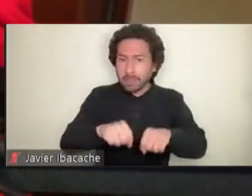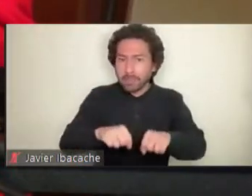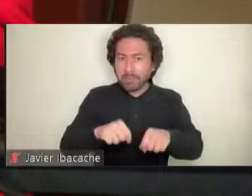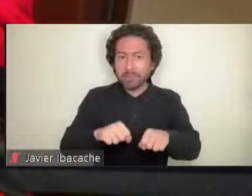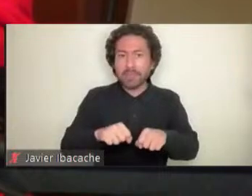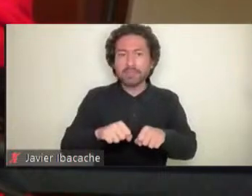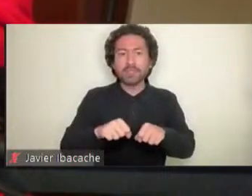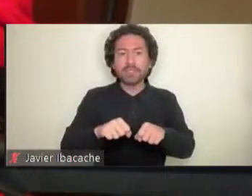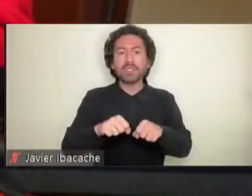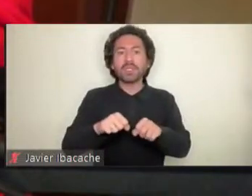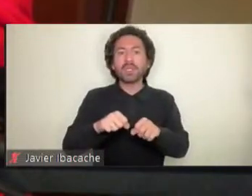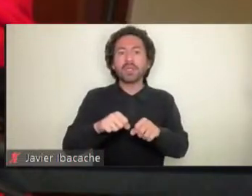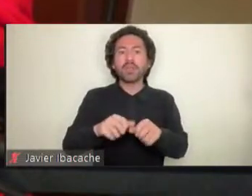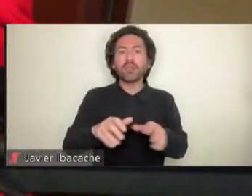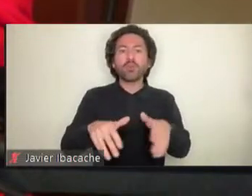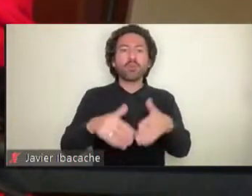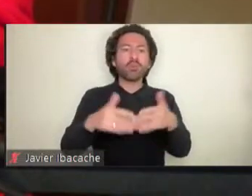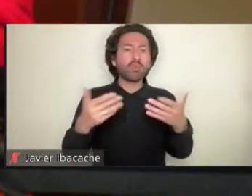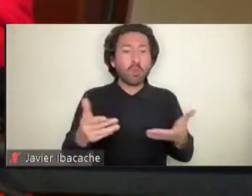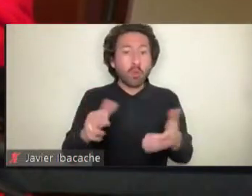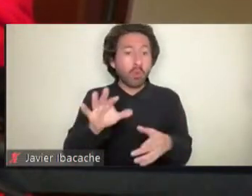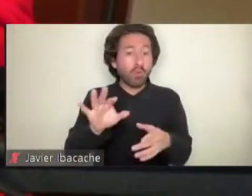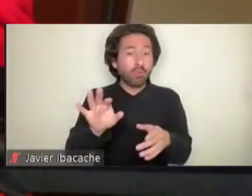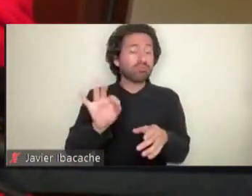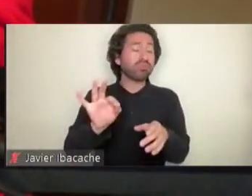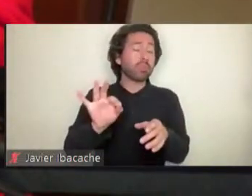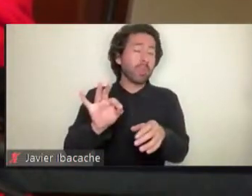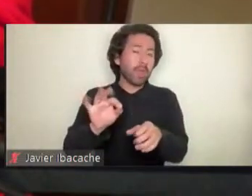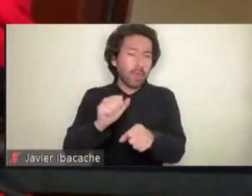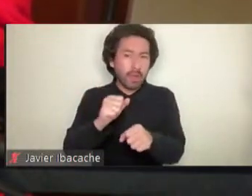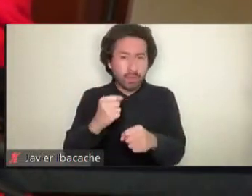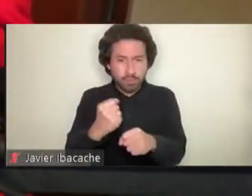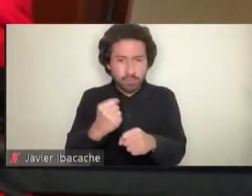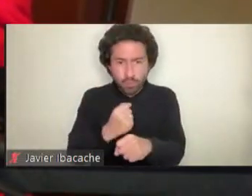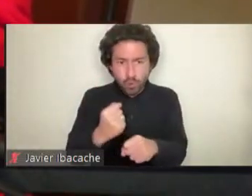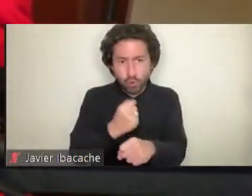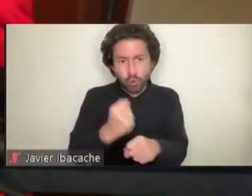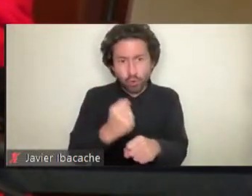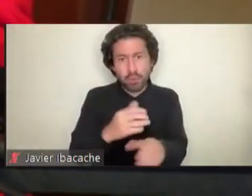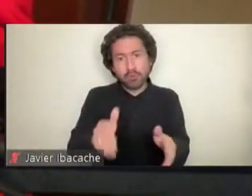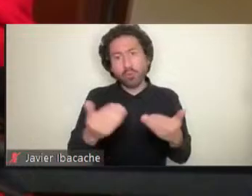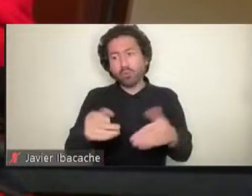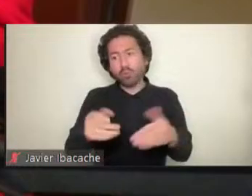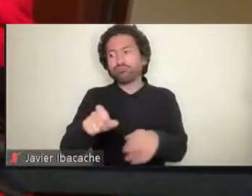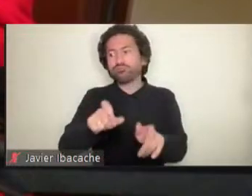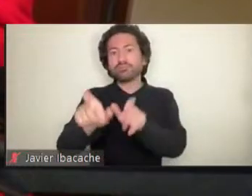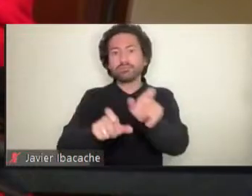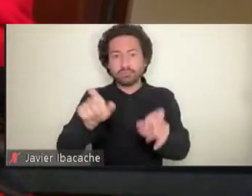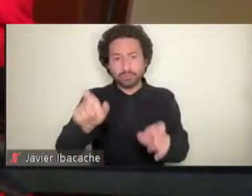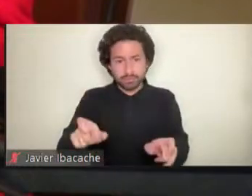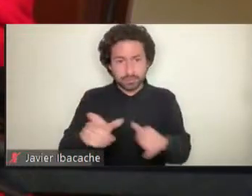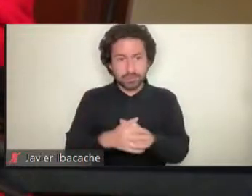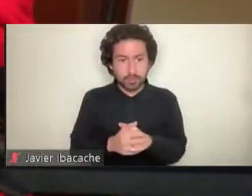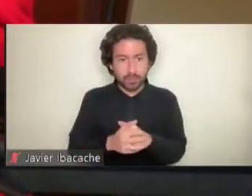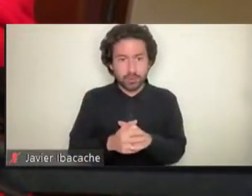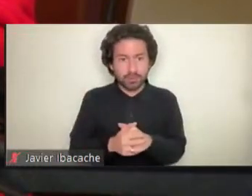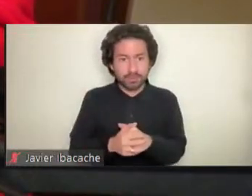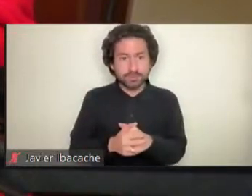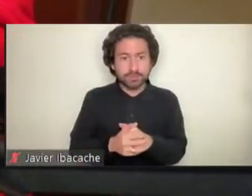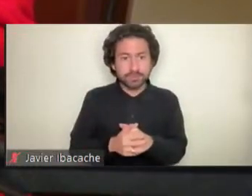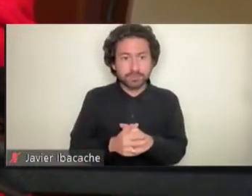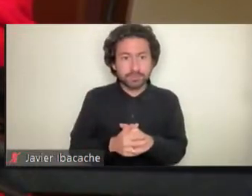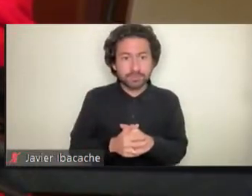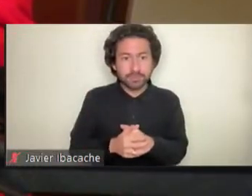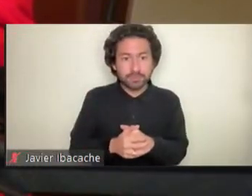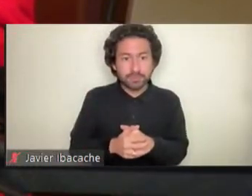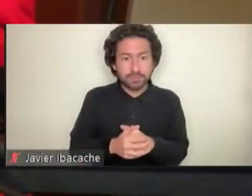for employment, income generation, and upskilling of human resources. The Life Sciences Center, in